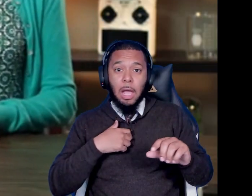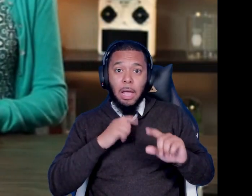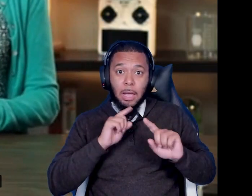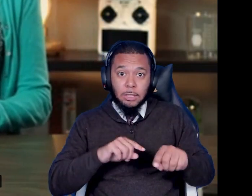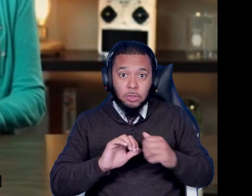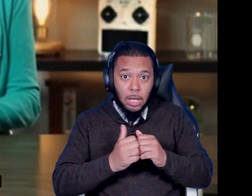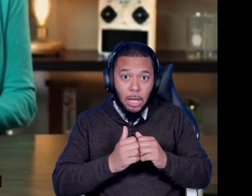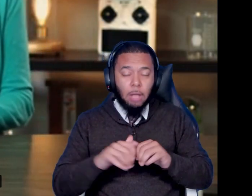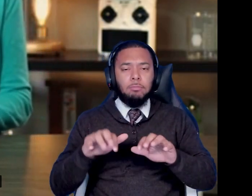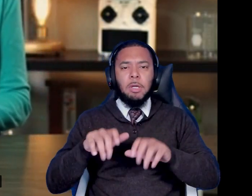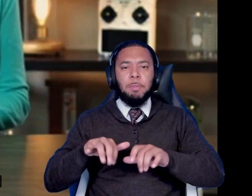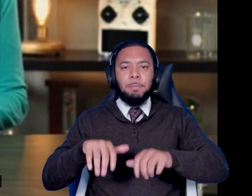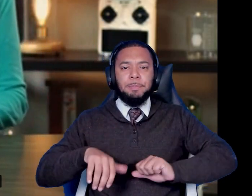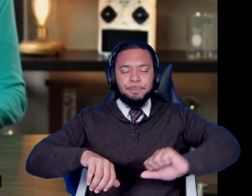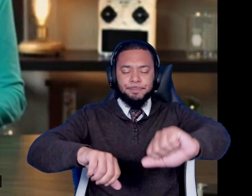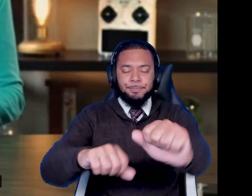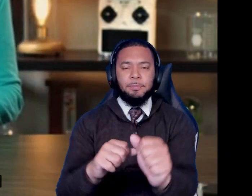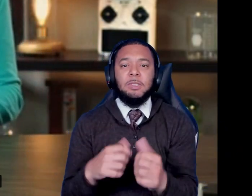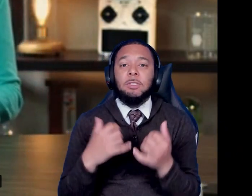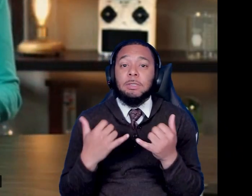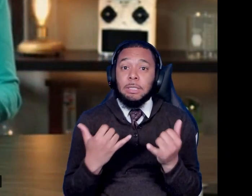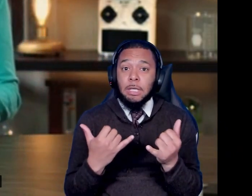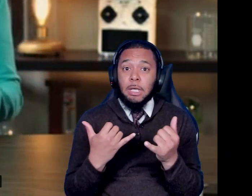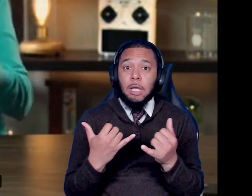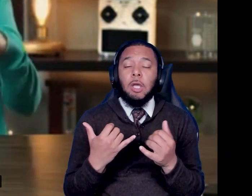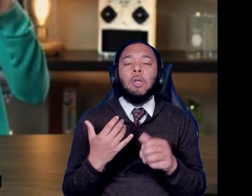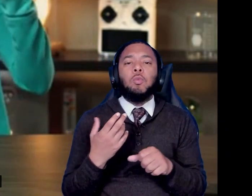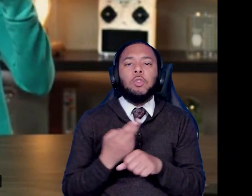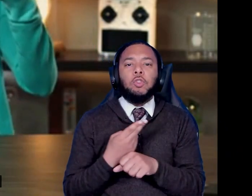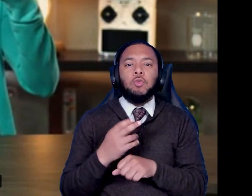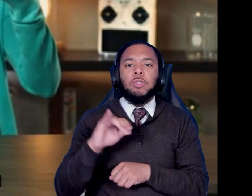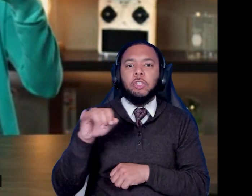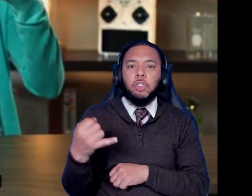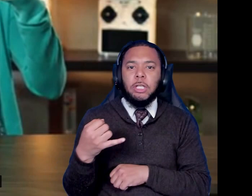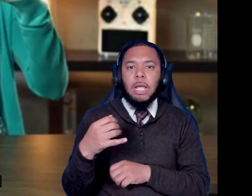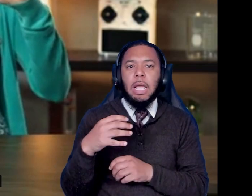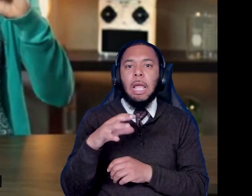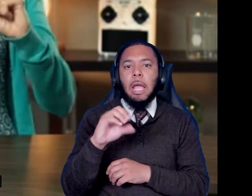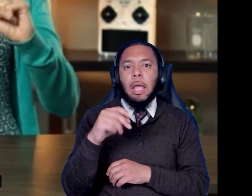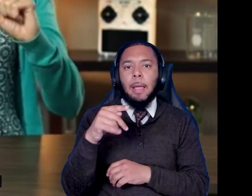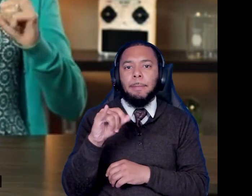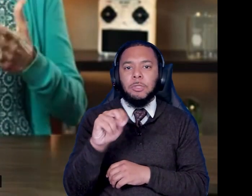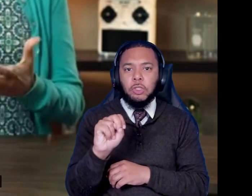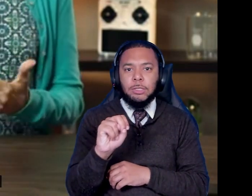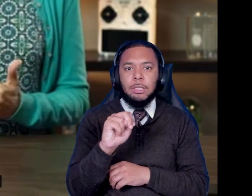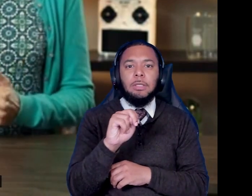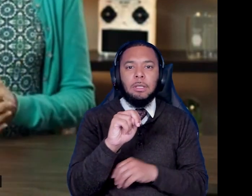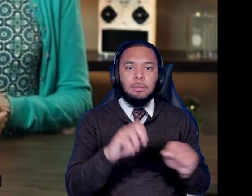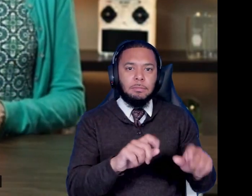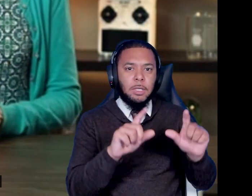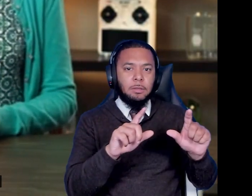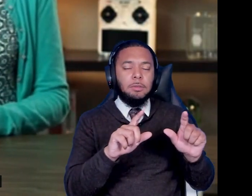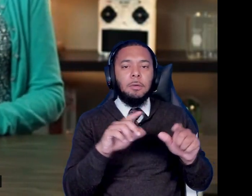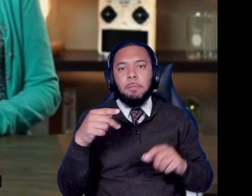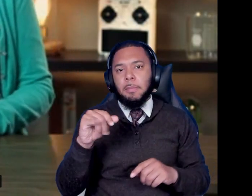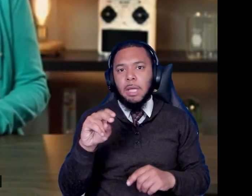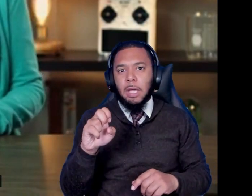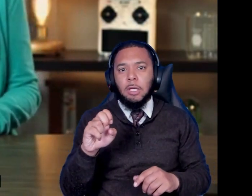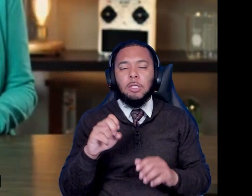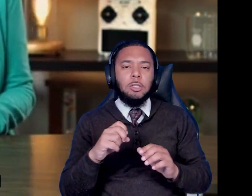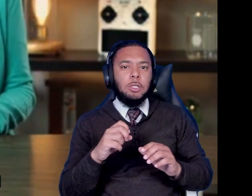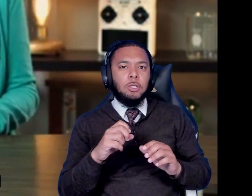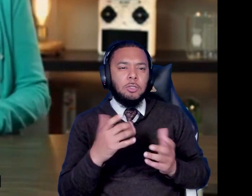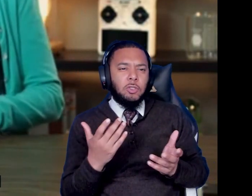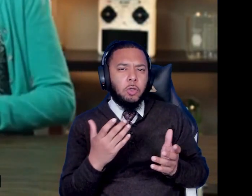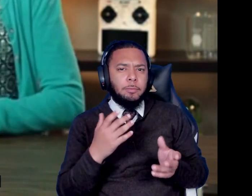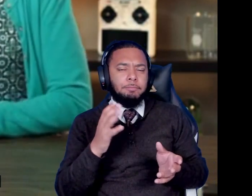write, we're going to use the JOptionPane dialog boxes to mimic a conversation between us